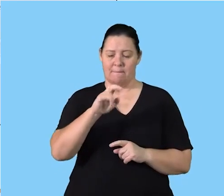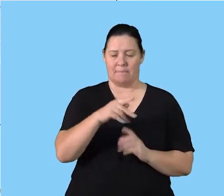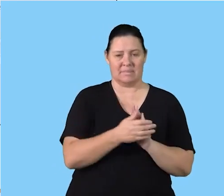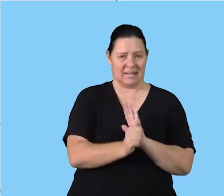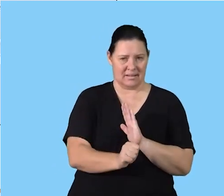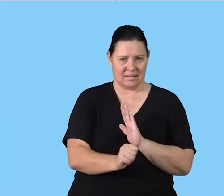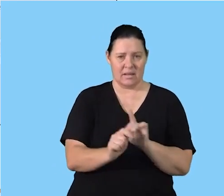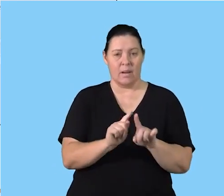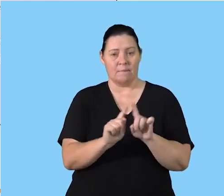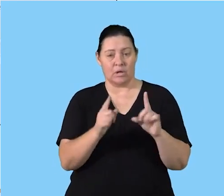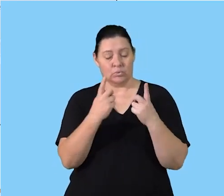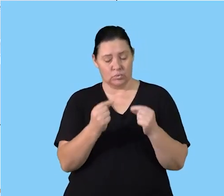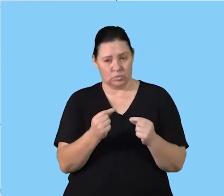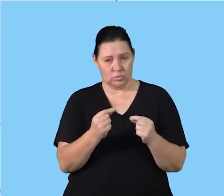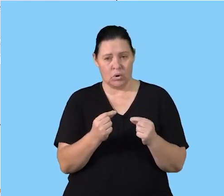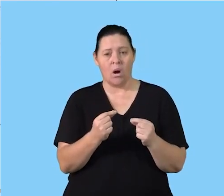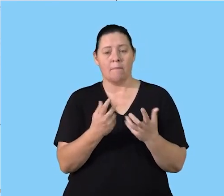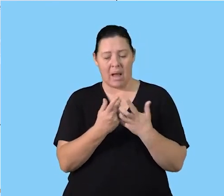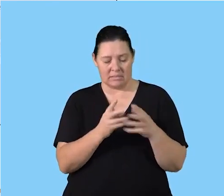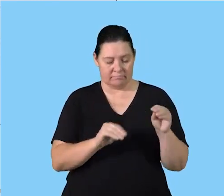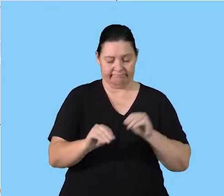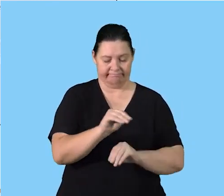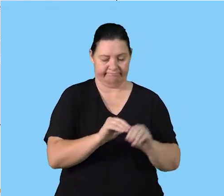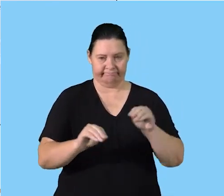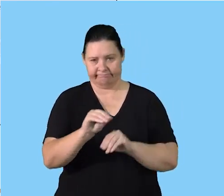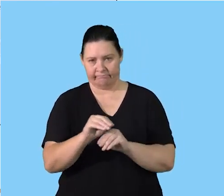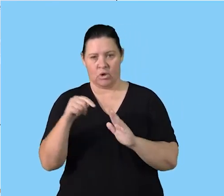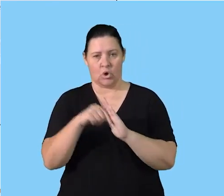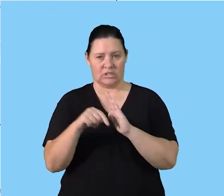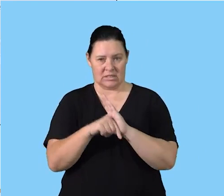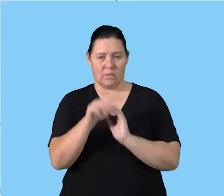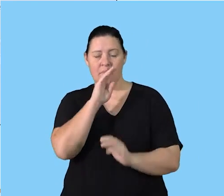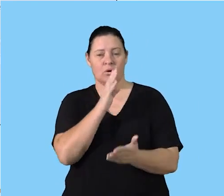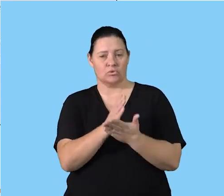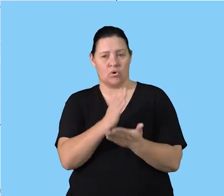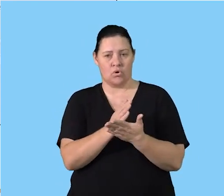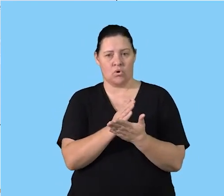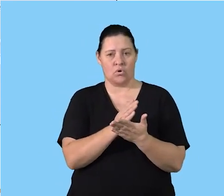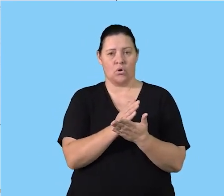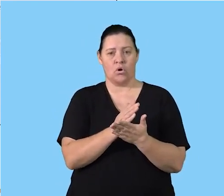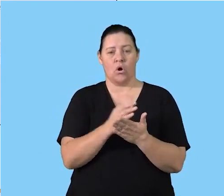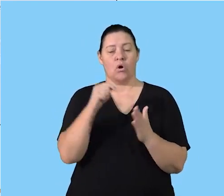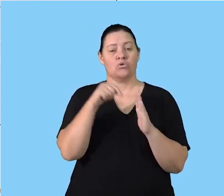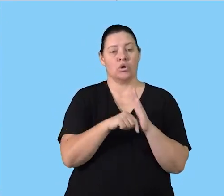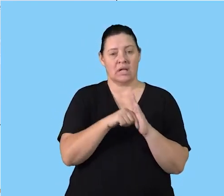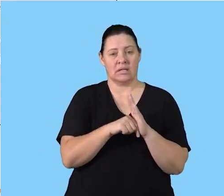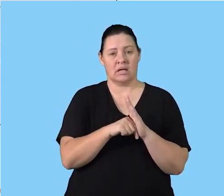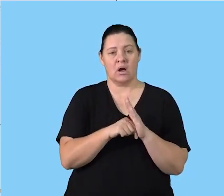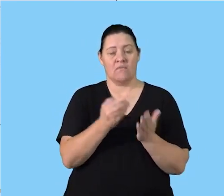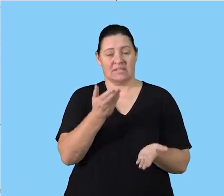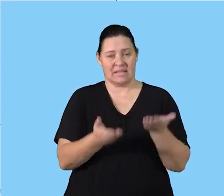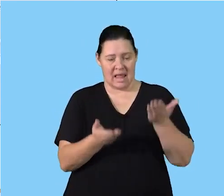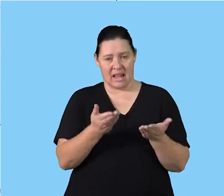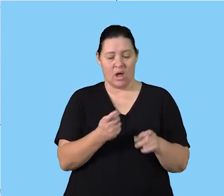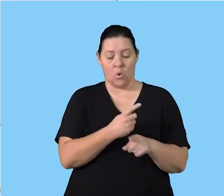skills, but what we have done is to try and reorganize the content by ensuring that the content of scale is